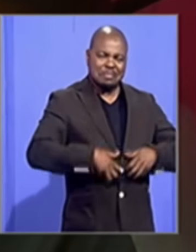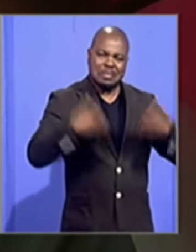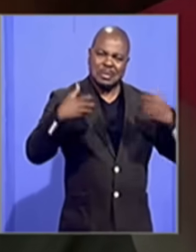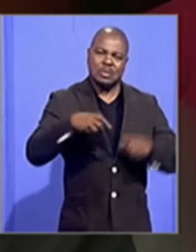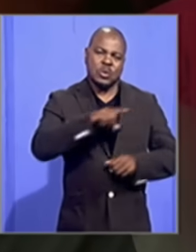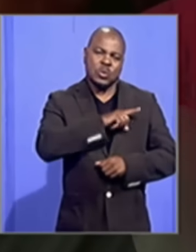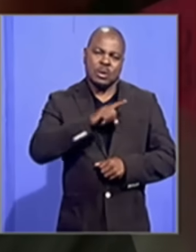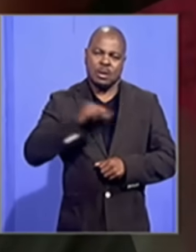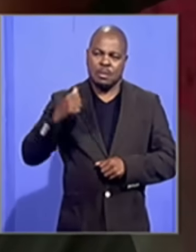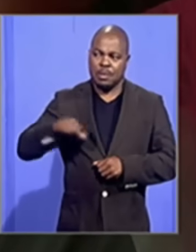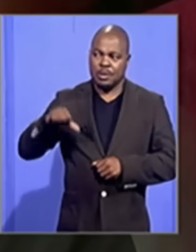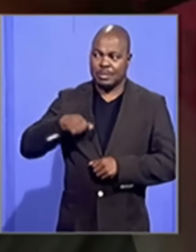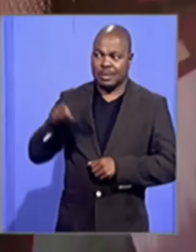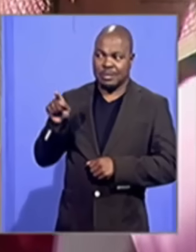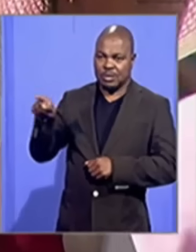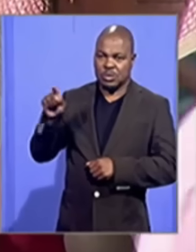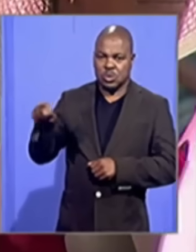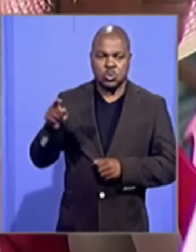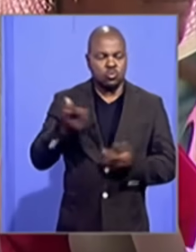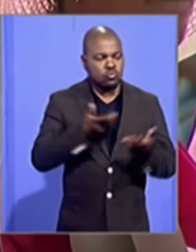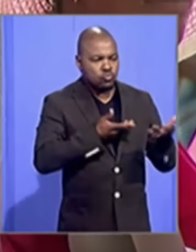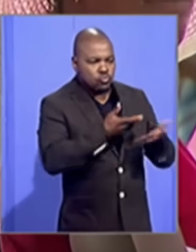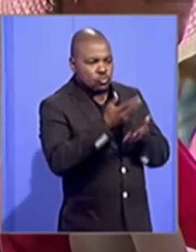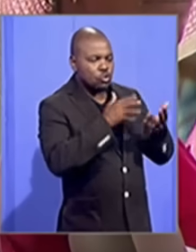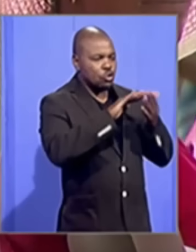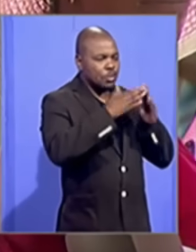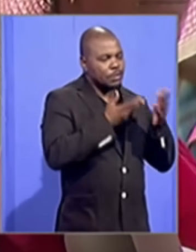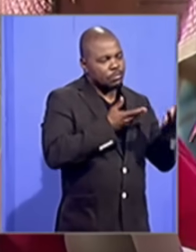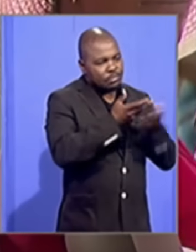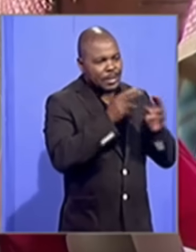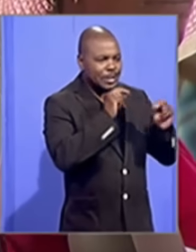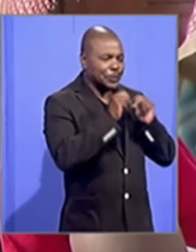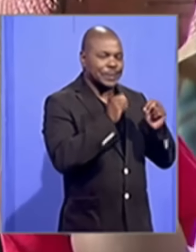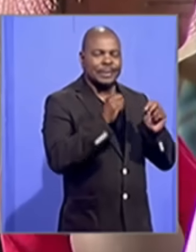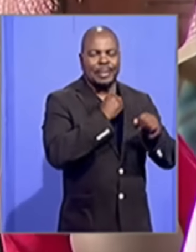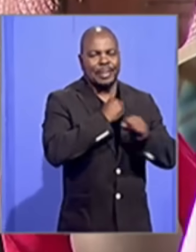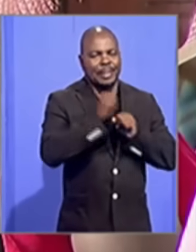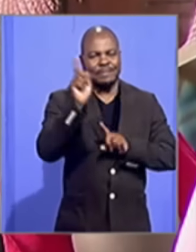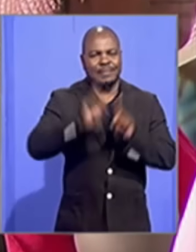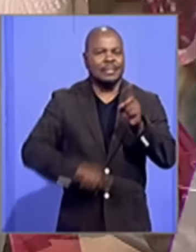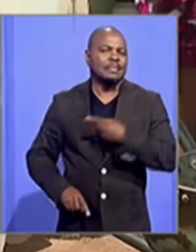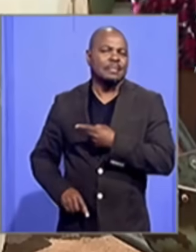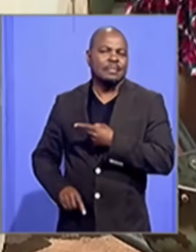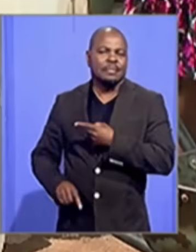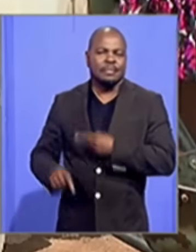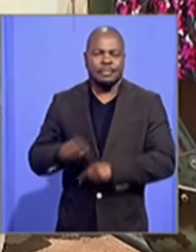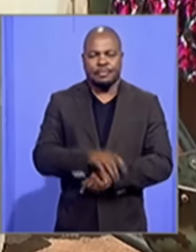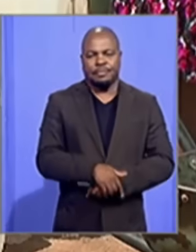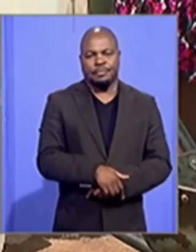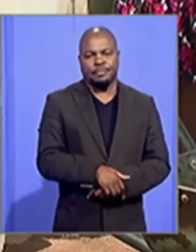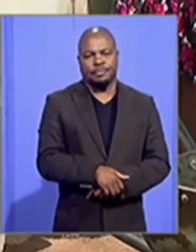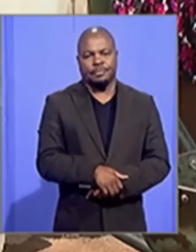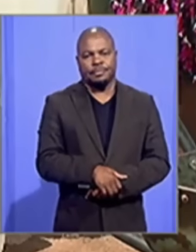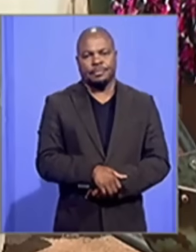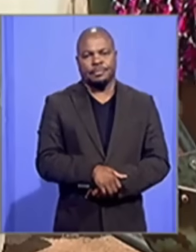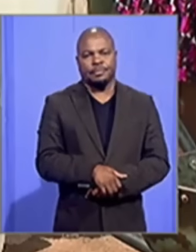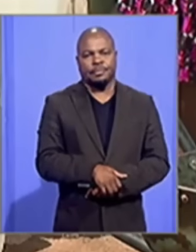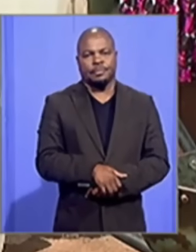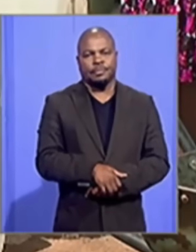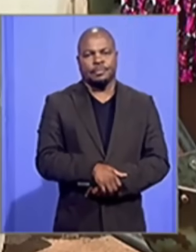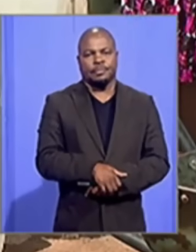hore masipala o hloleha ho buisana le setšhaba. Makhala Masiteng, lefapheng la ditaba ho